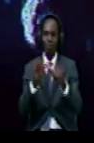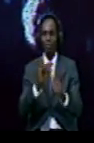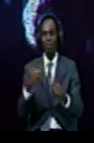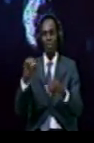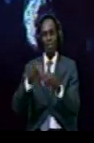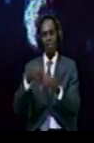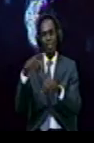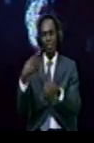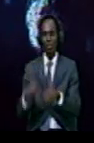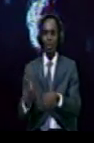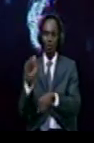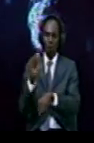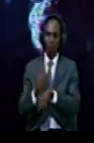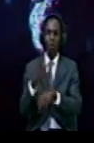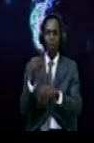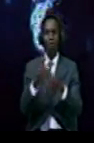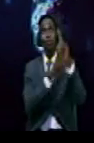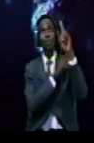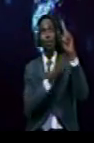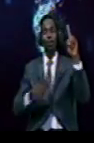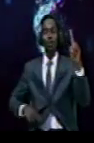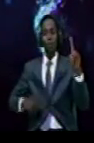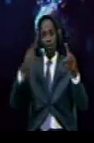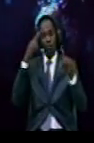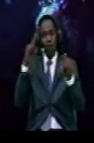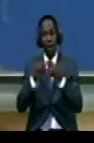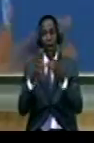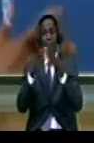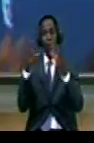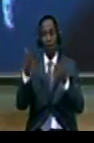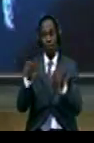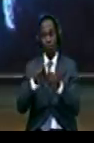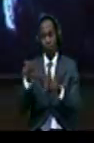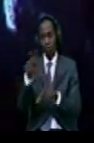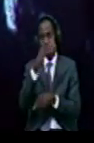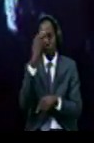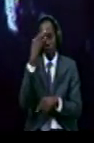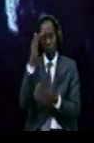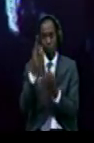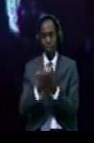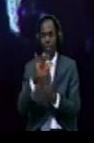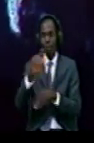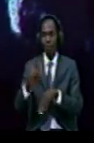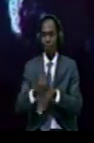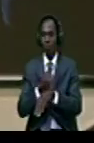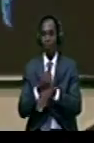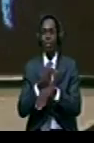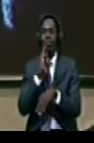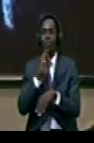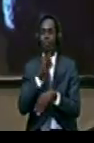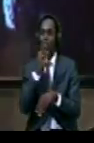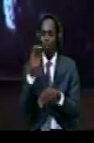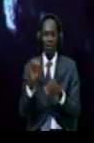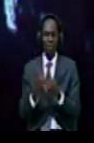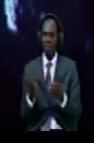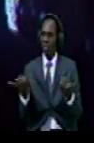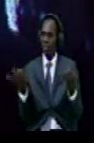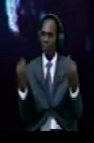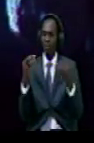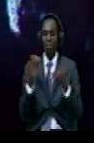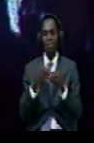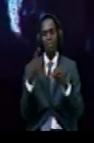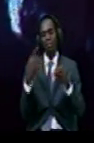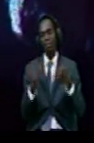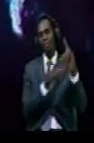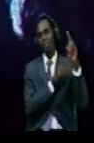in the work of the Lord, for as much as ye know that your labor is not in vain in the